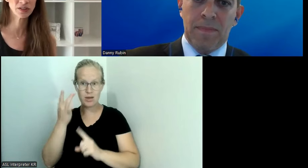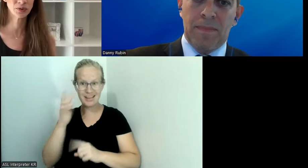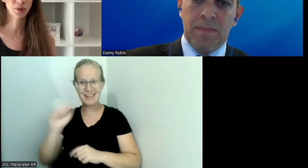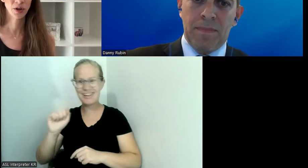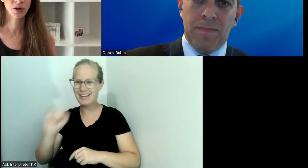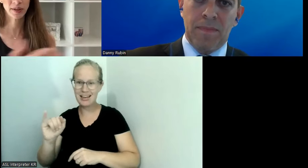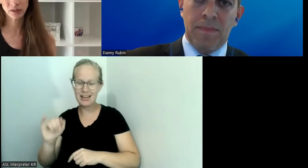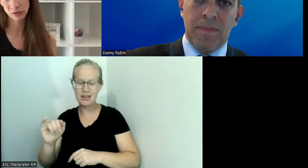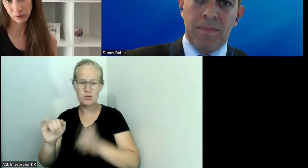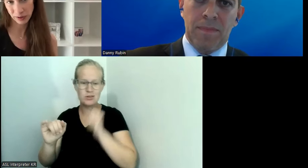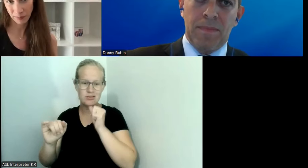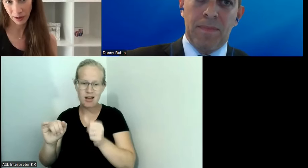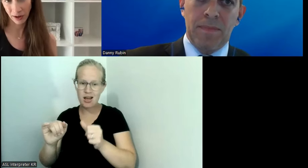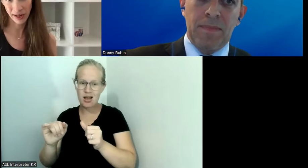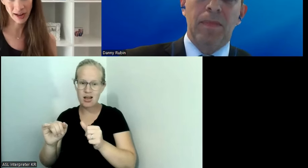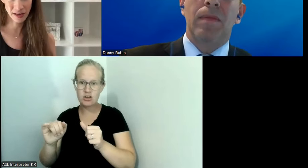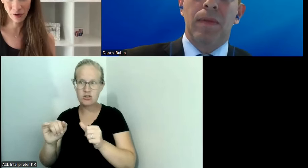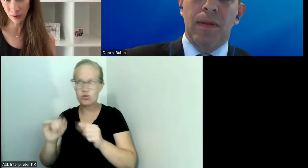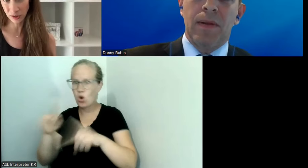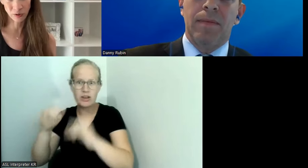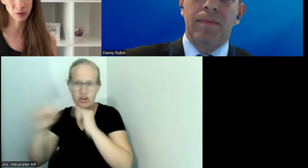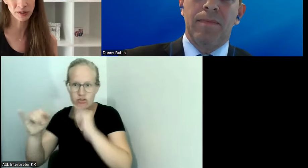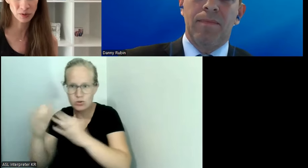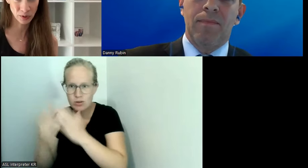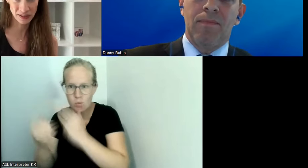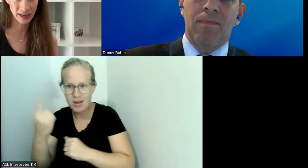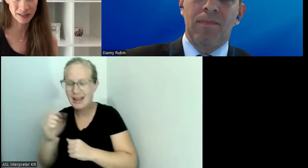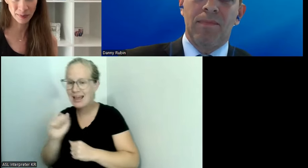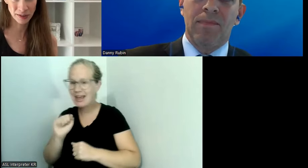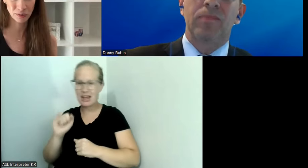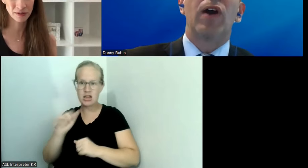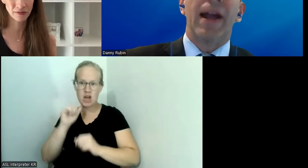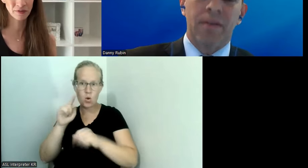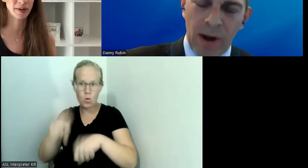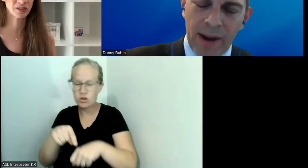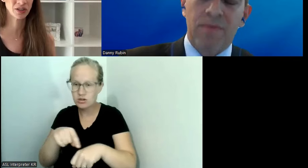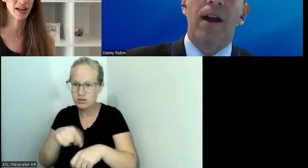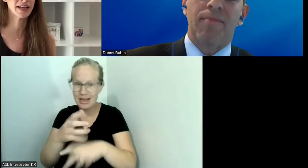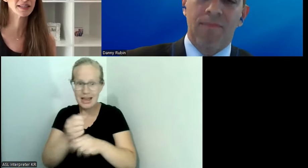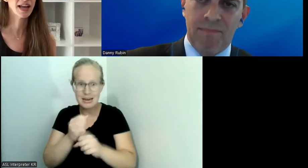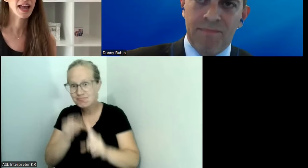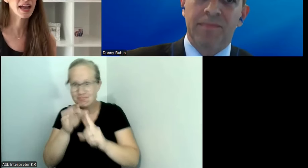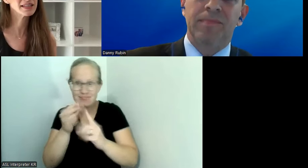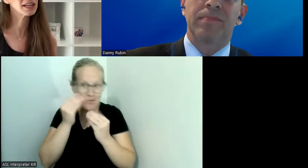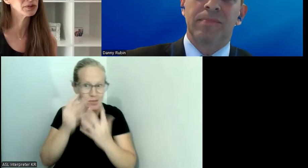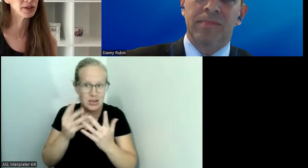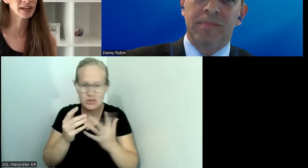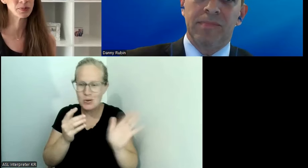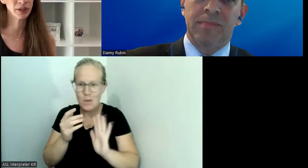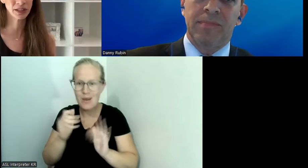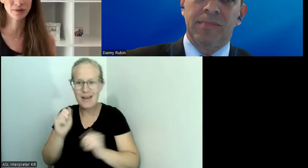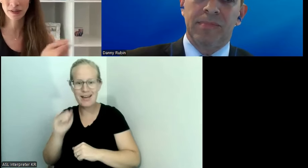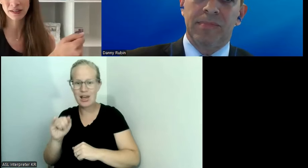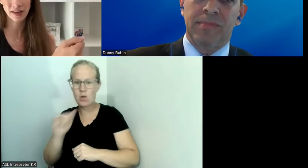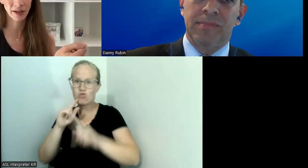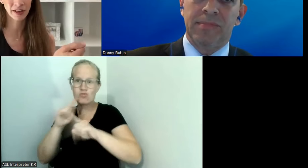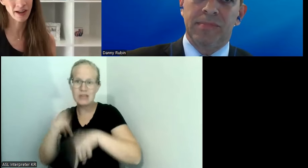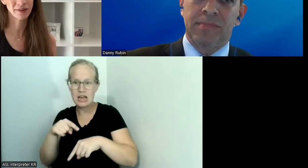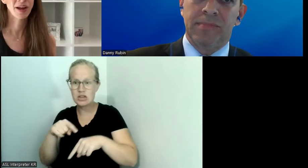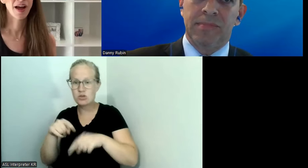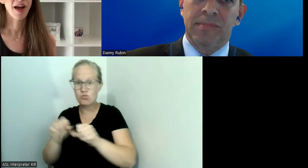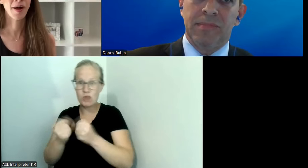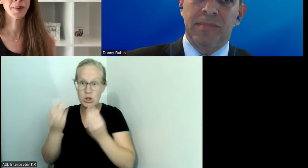not going to go interview somebody. AI is not going to go to a source and get some exclusive information. AI is not going to react to breaking news, at